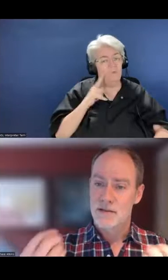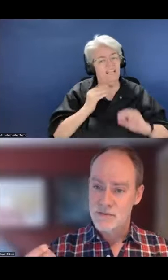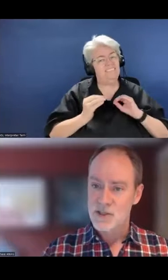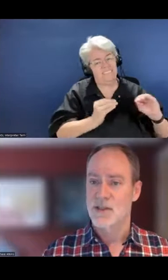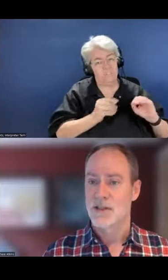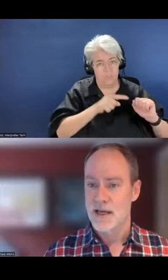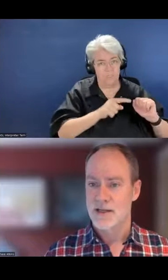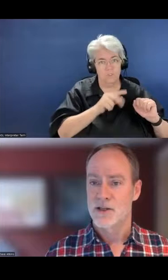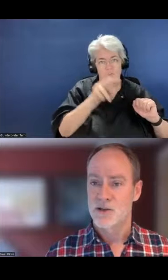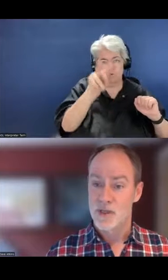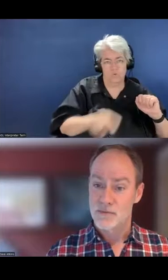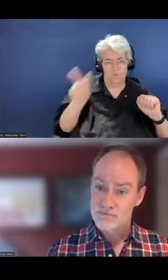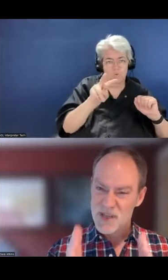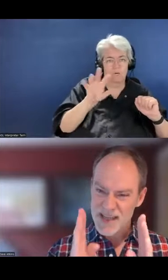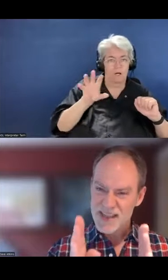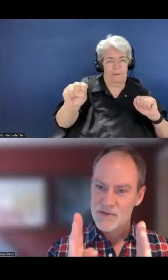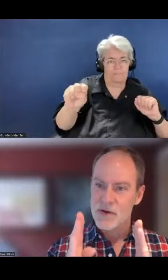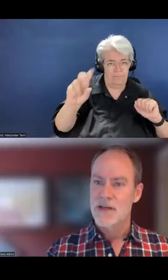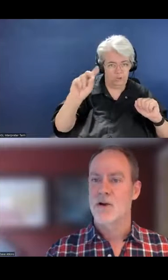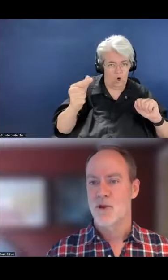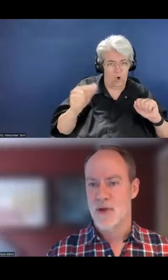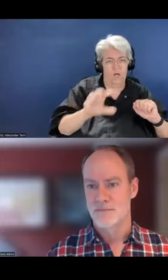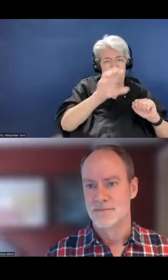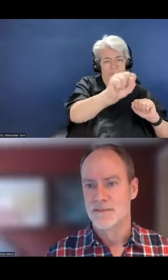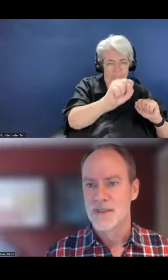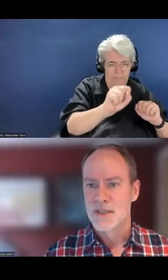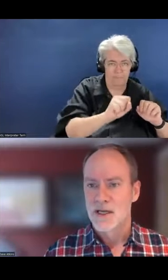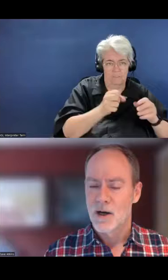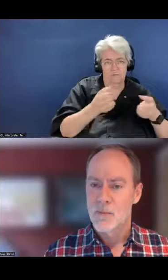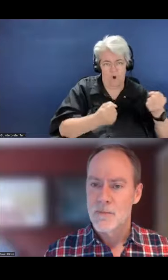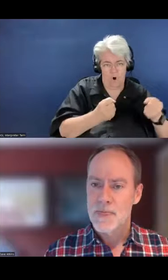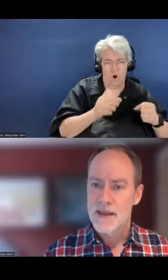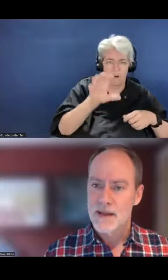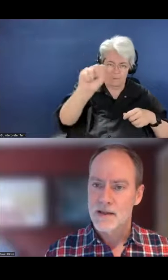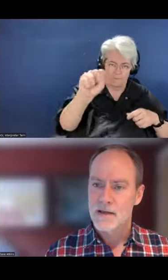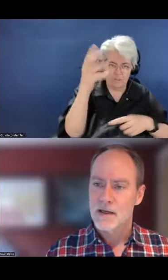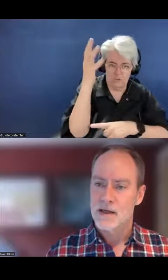trained to function like a human, but in this very narrow domain.